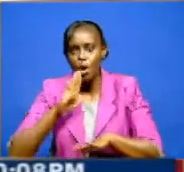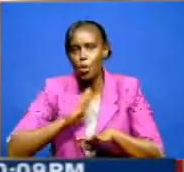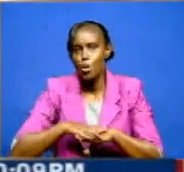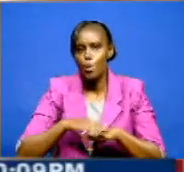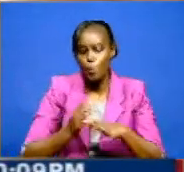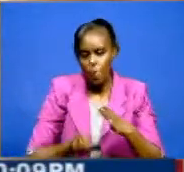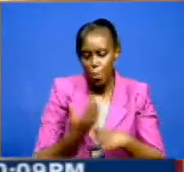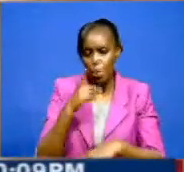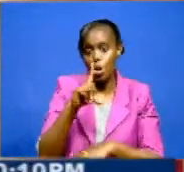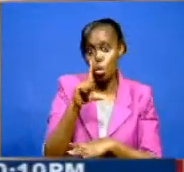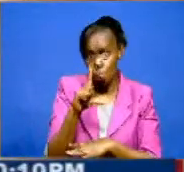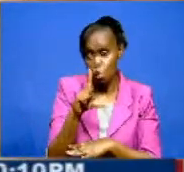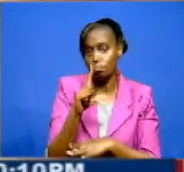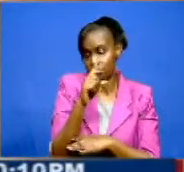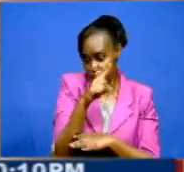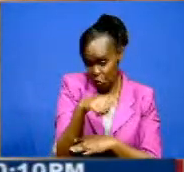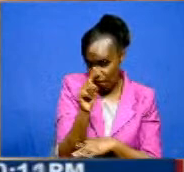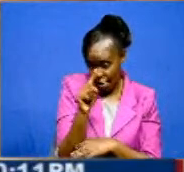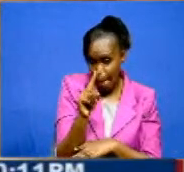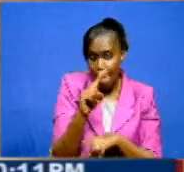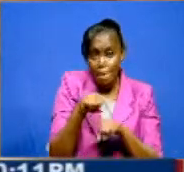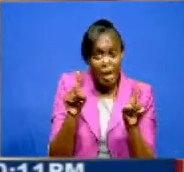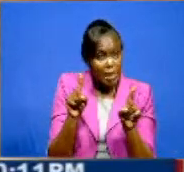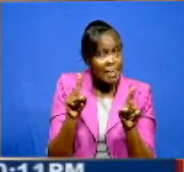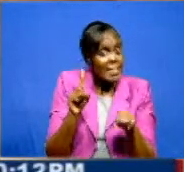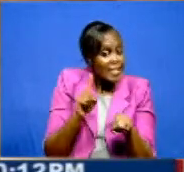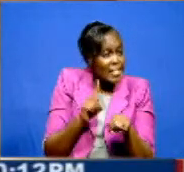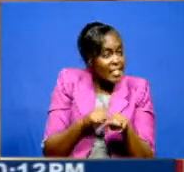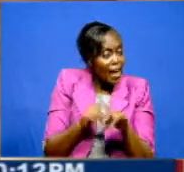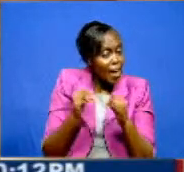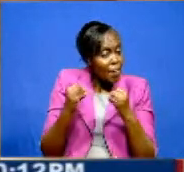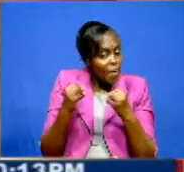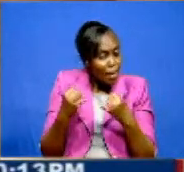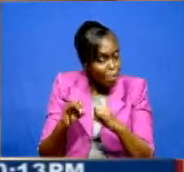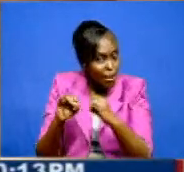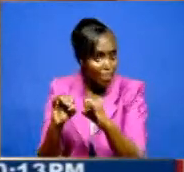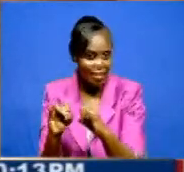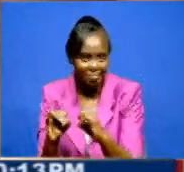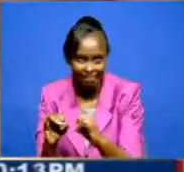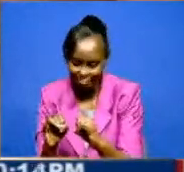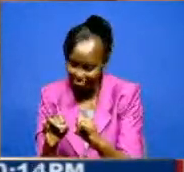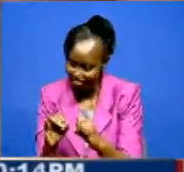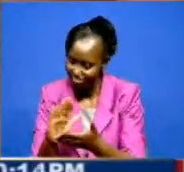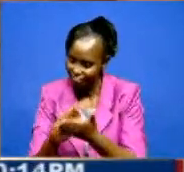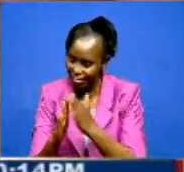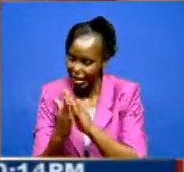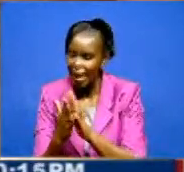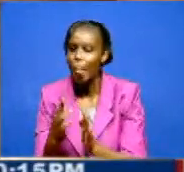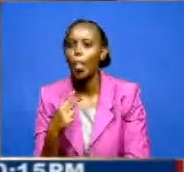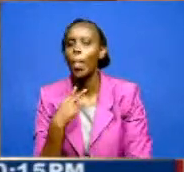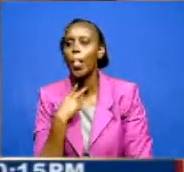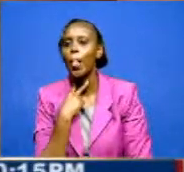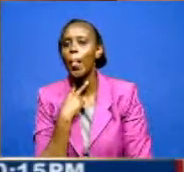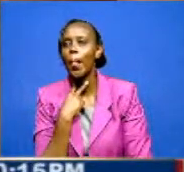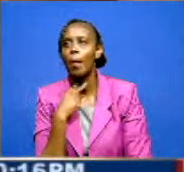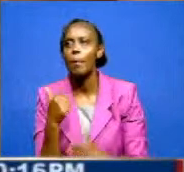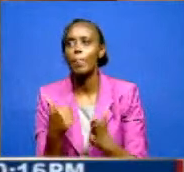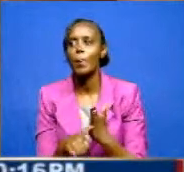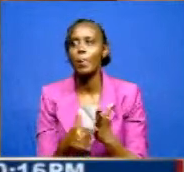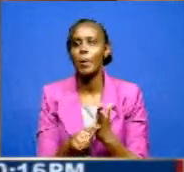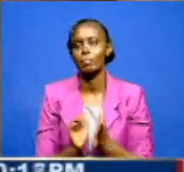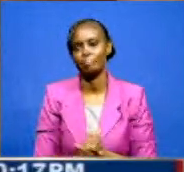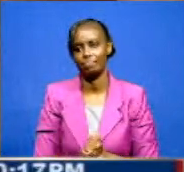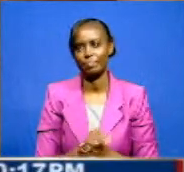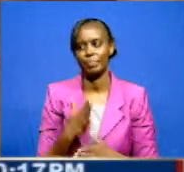coming up with legislation, but when it comes to actual implementation, it becomes a problem. My time is up.